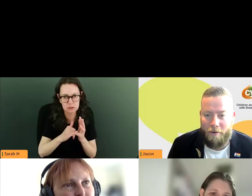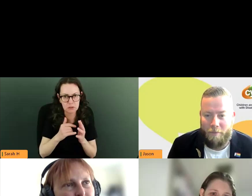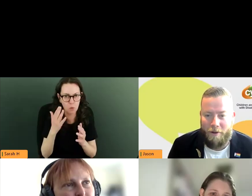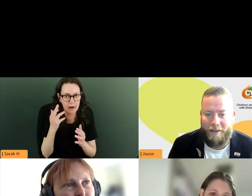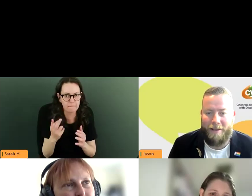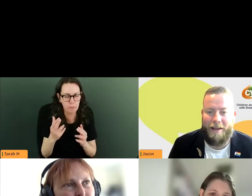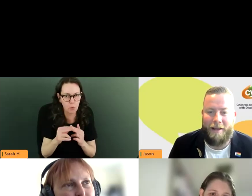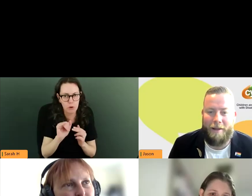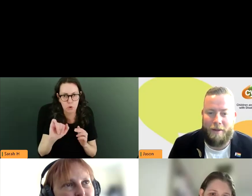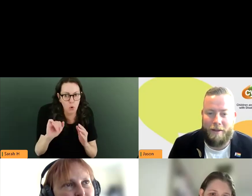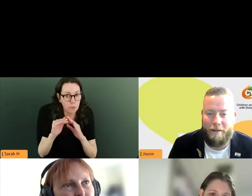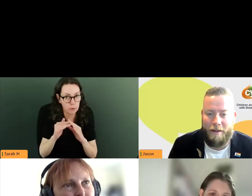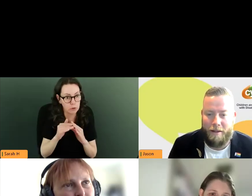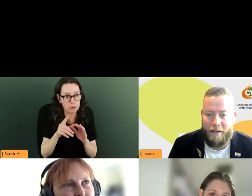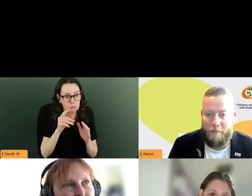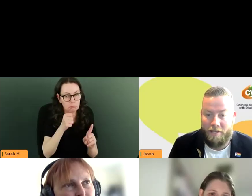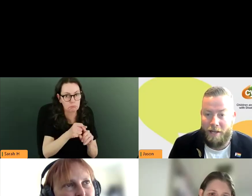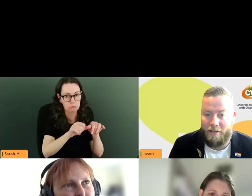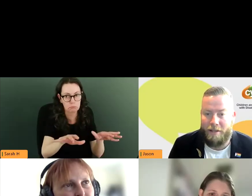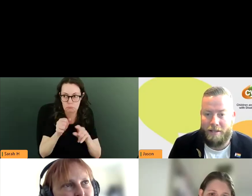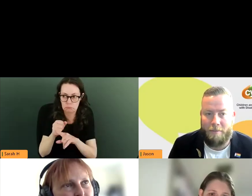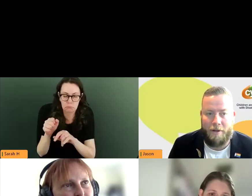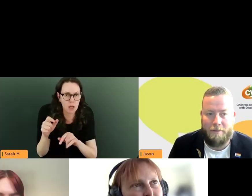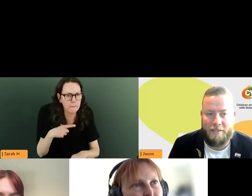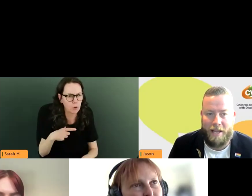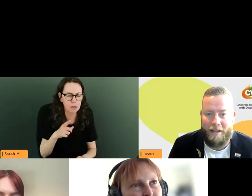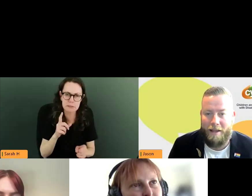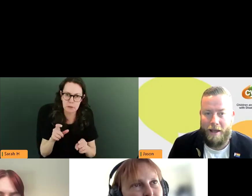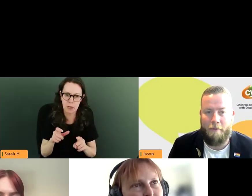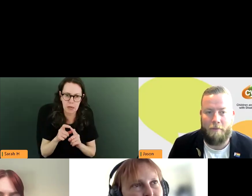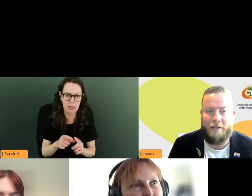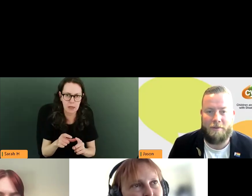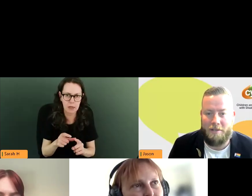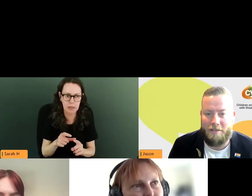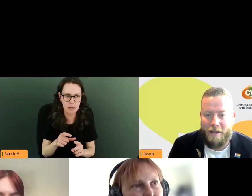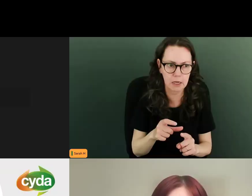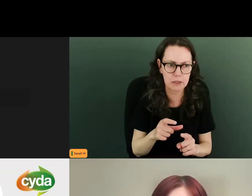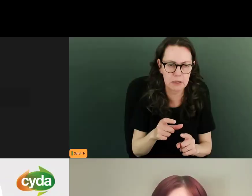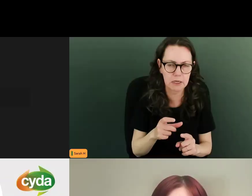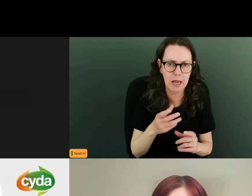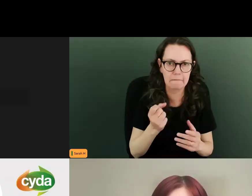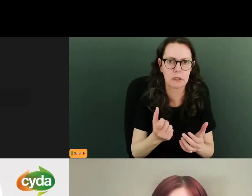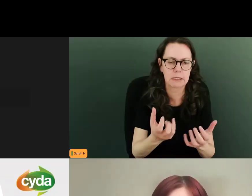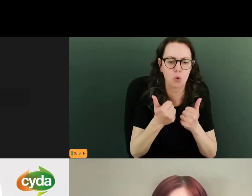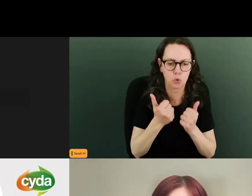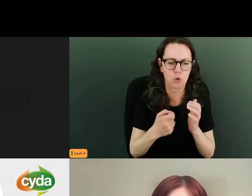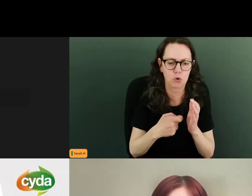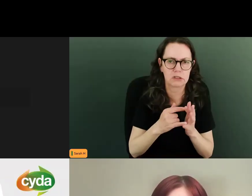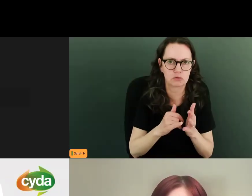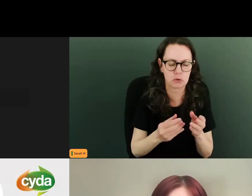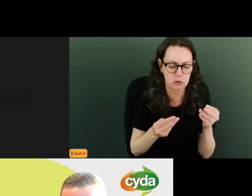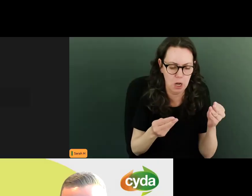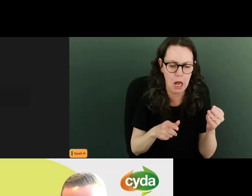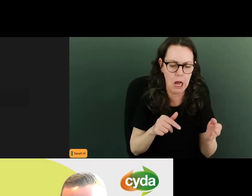with your community. It can be a challenging thing sometimes, just getting helpful resources into the hands of the right